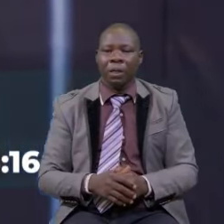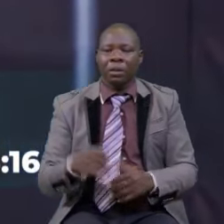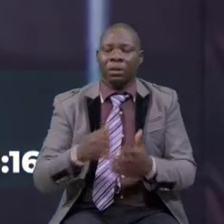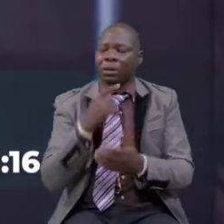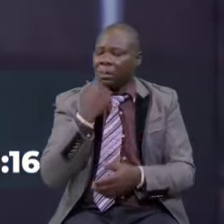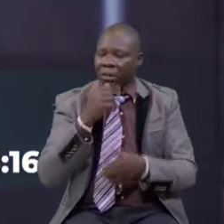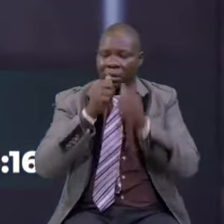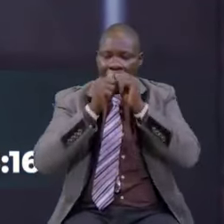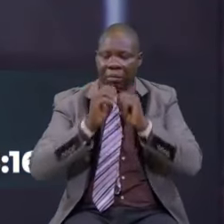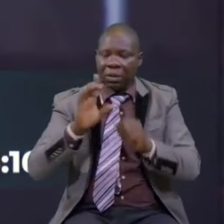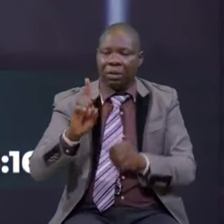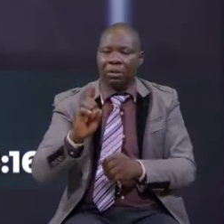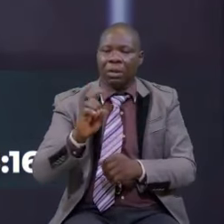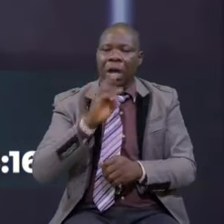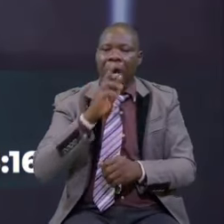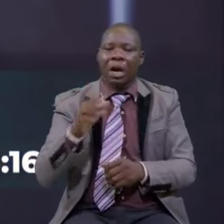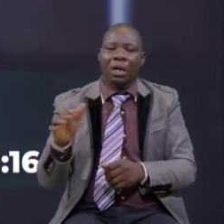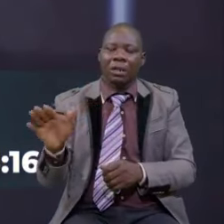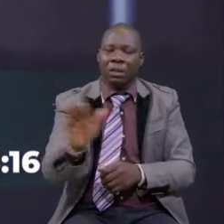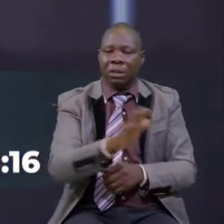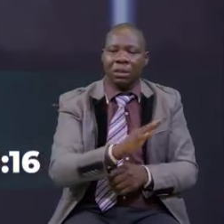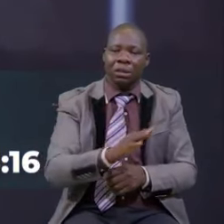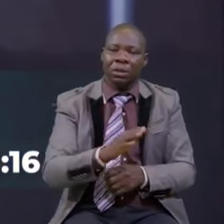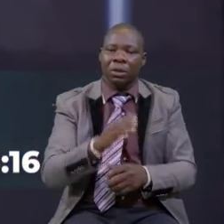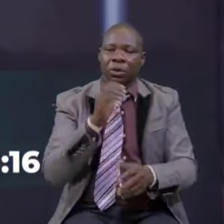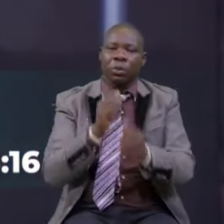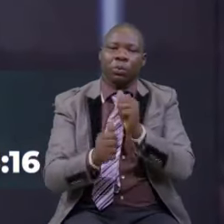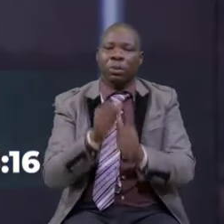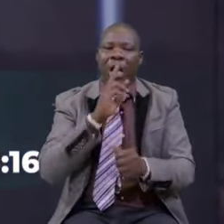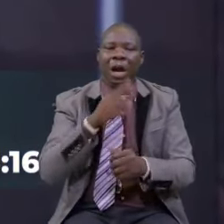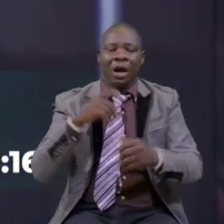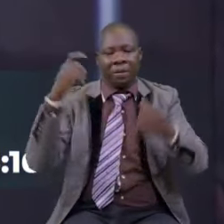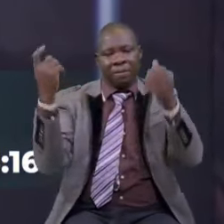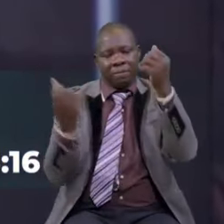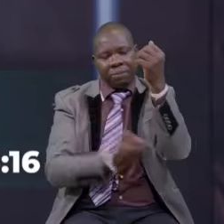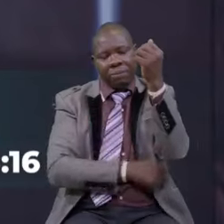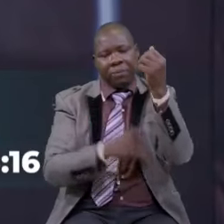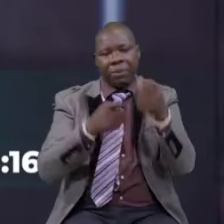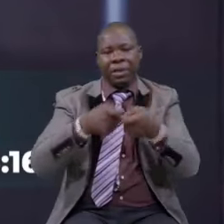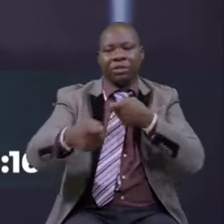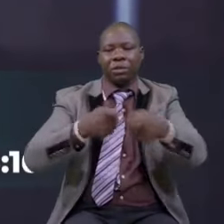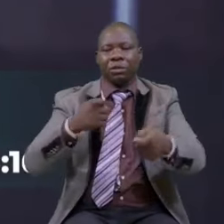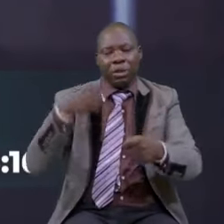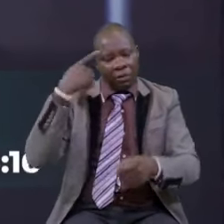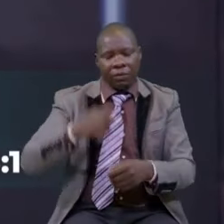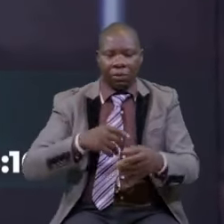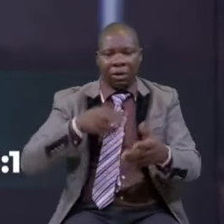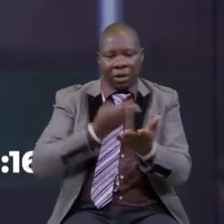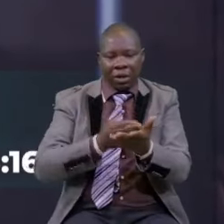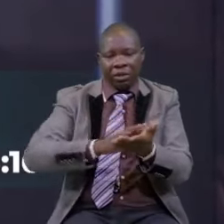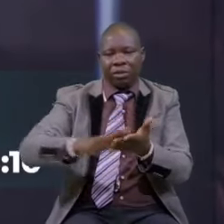says, blessed are they which are persecuted for righteousness'